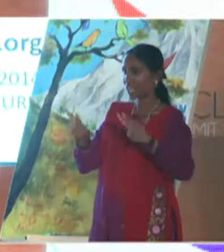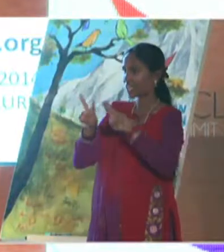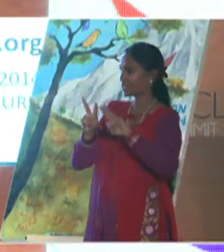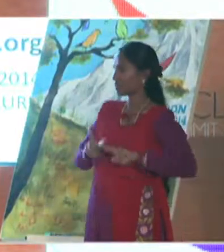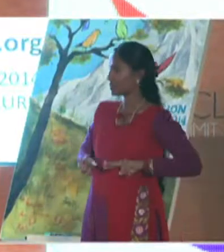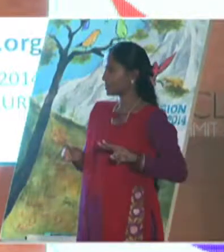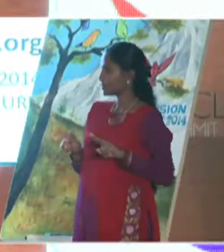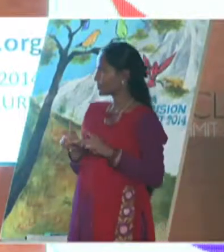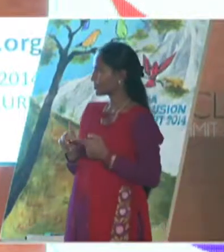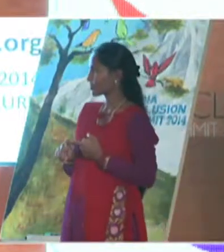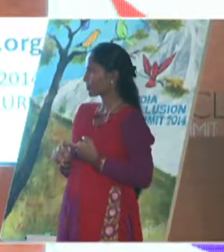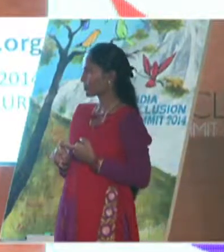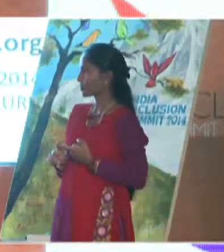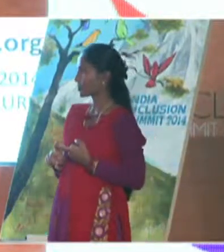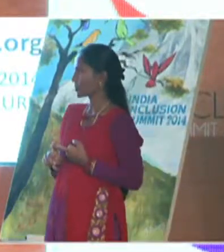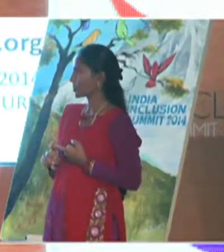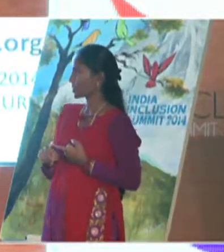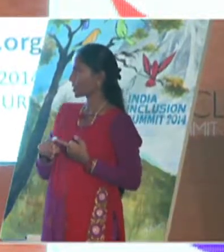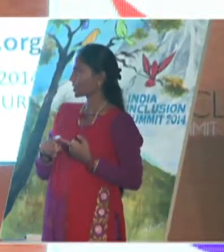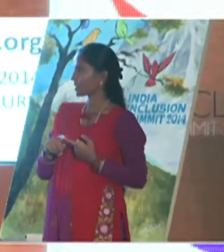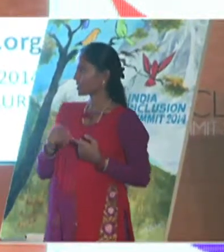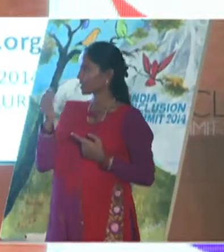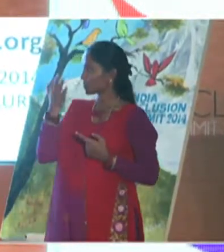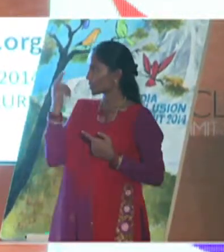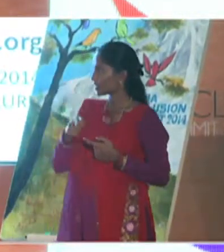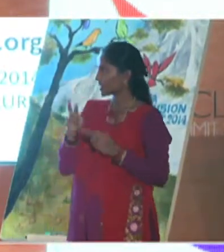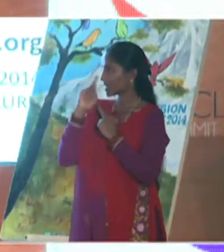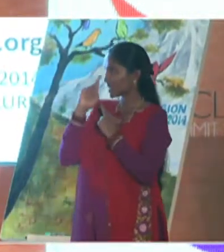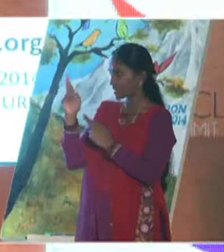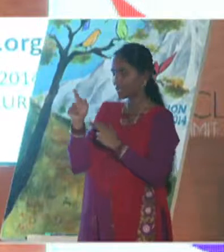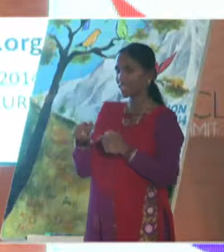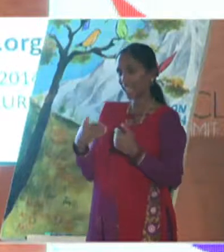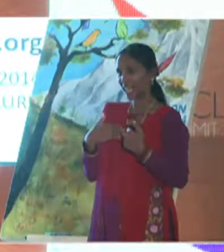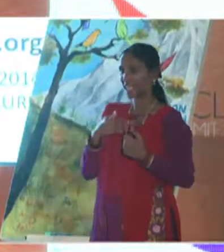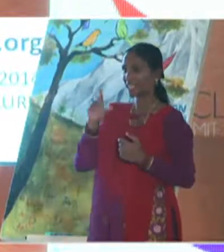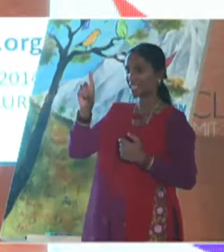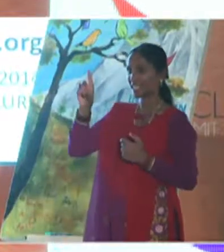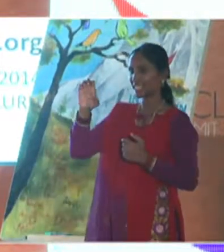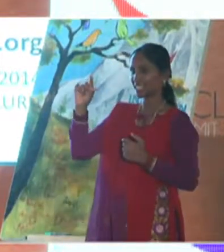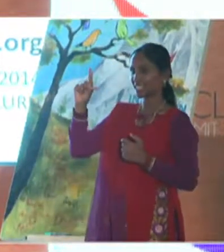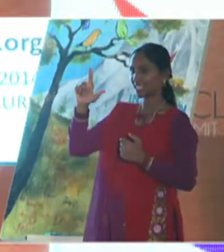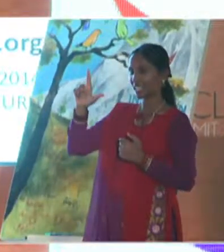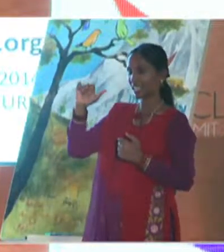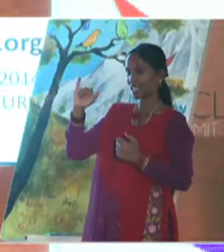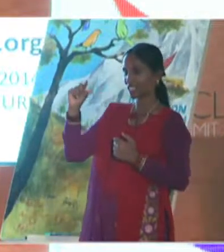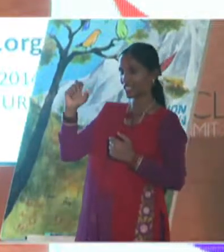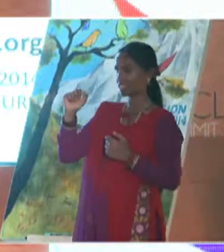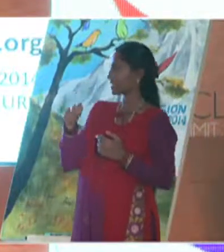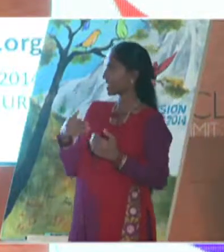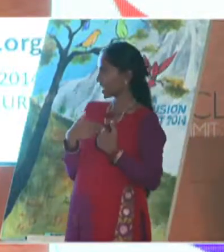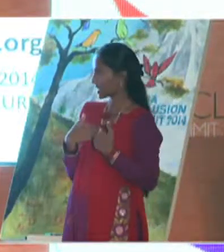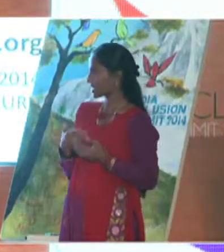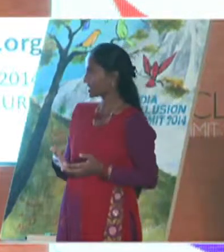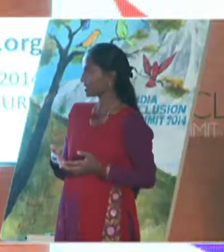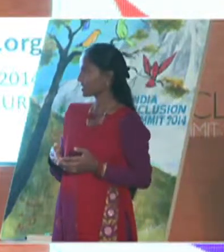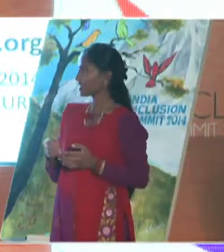was respected. Because he was respected, he had dignity. And because he had dignity, he